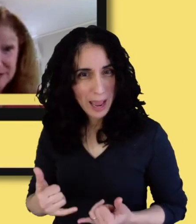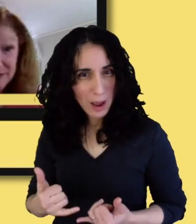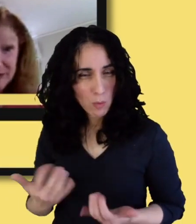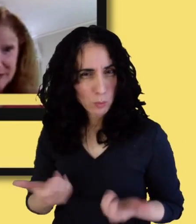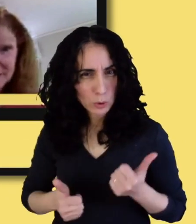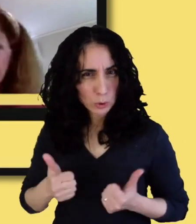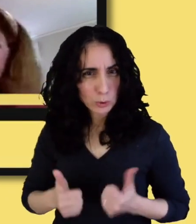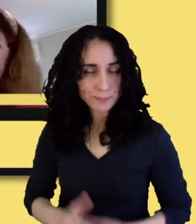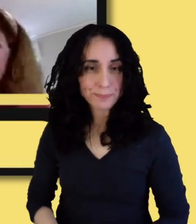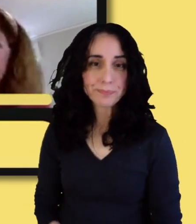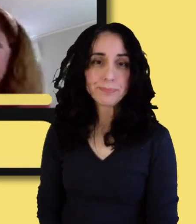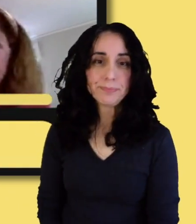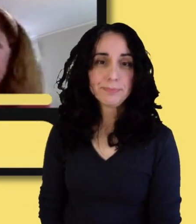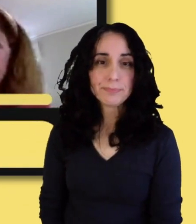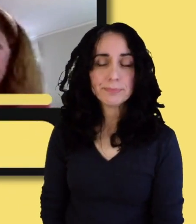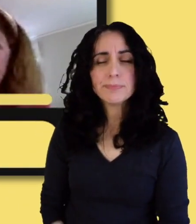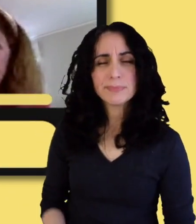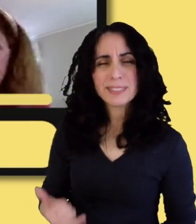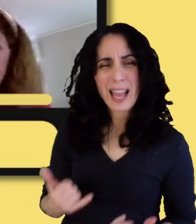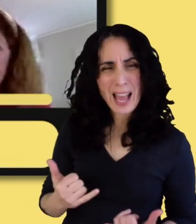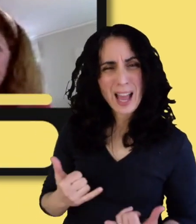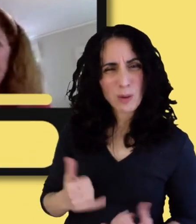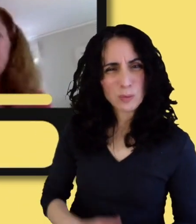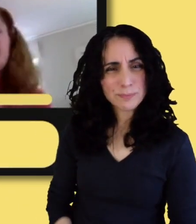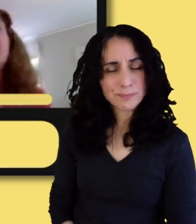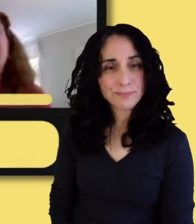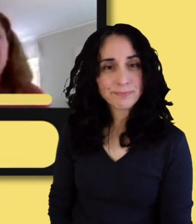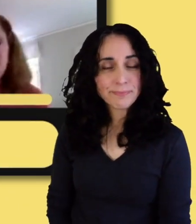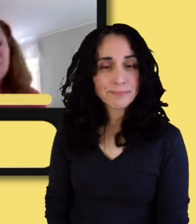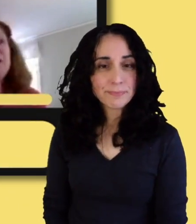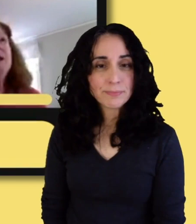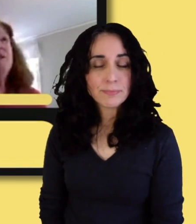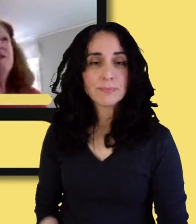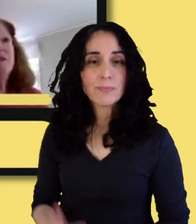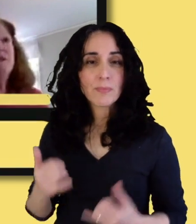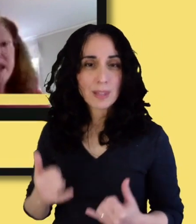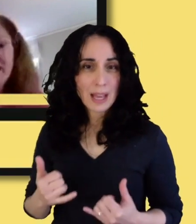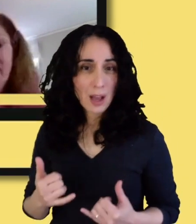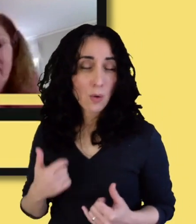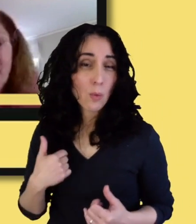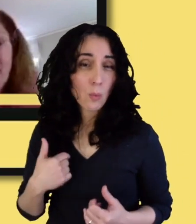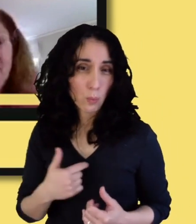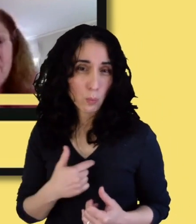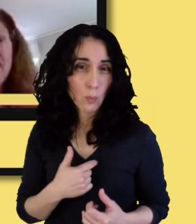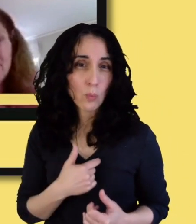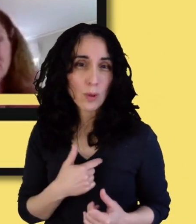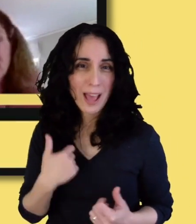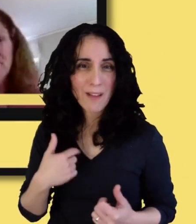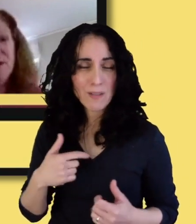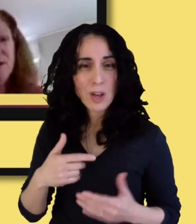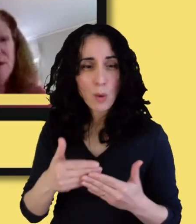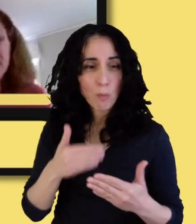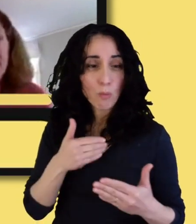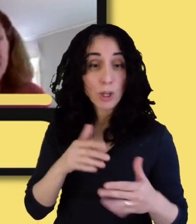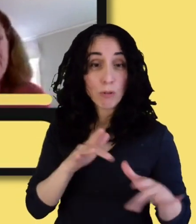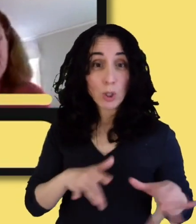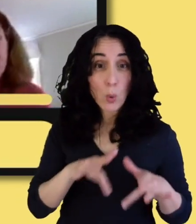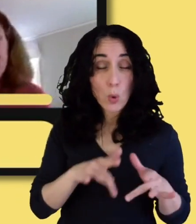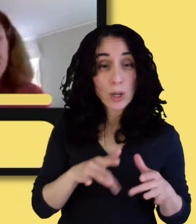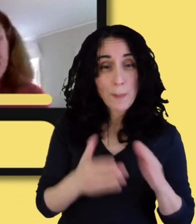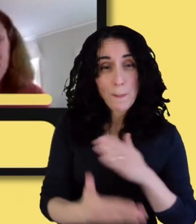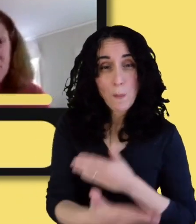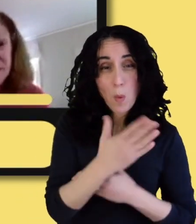during distance learning? I think now during distance learning. Yeah. So for many of them, we have